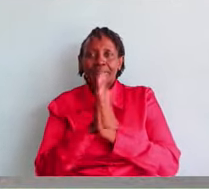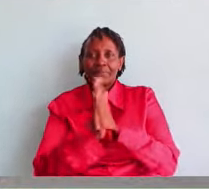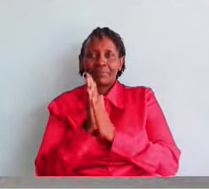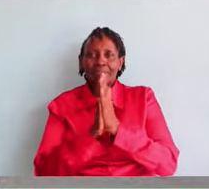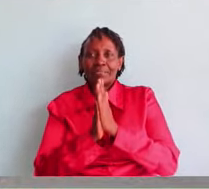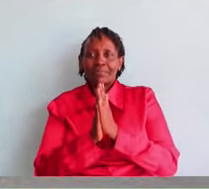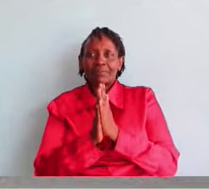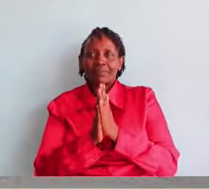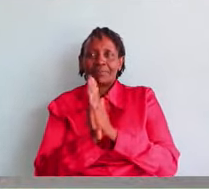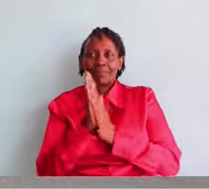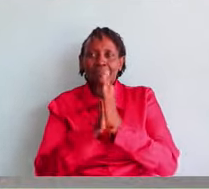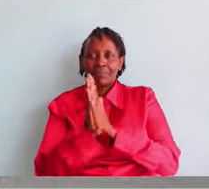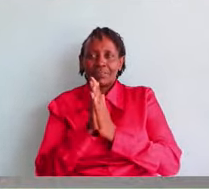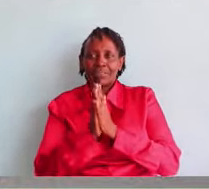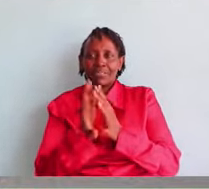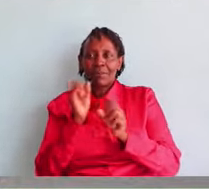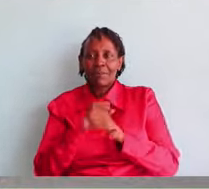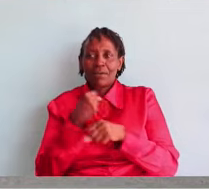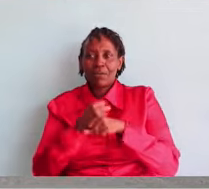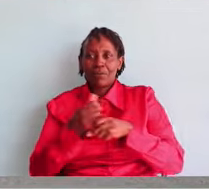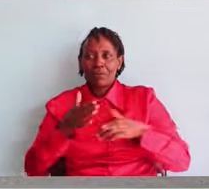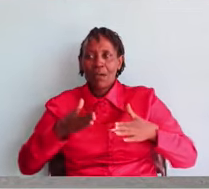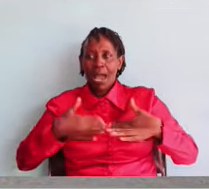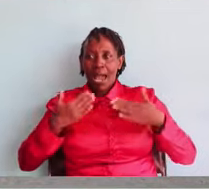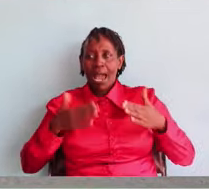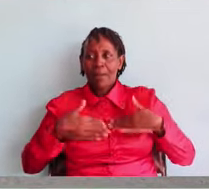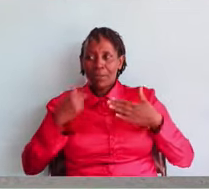And as we reflect on that,